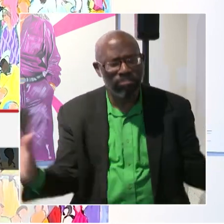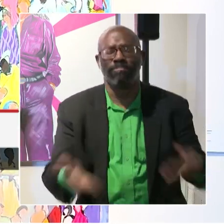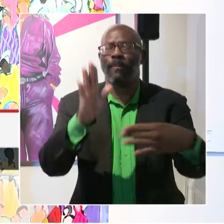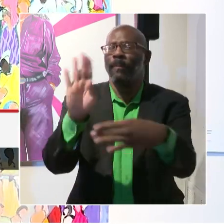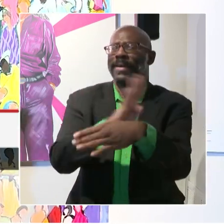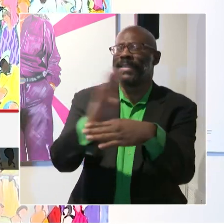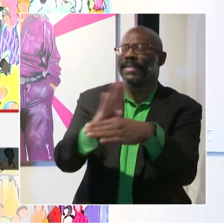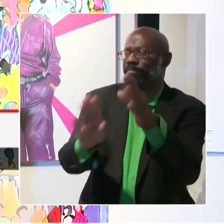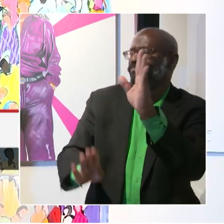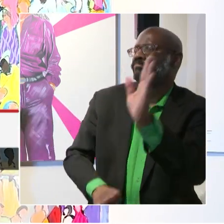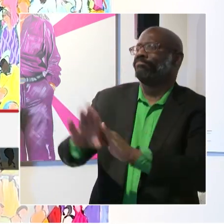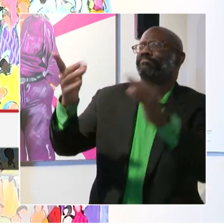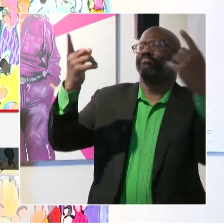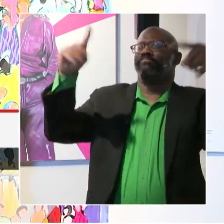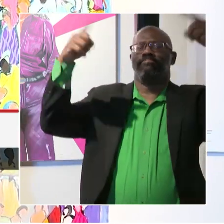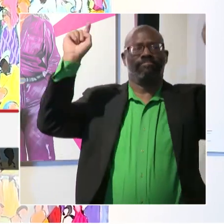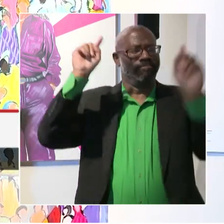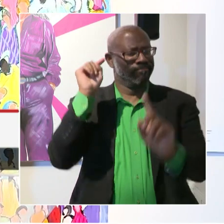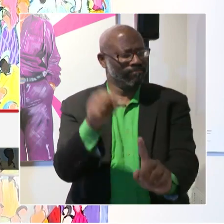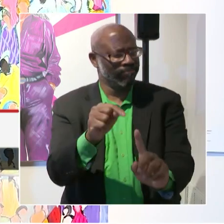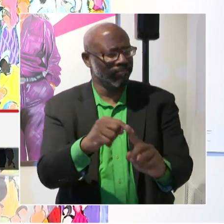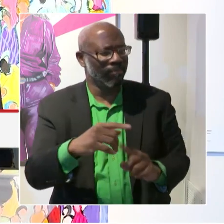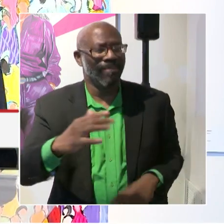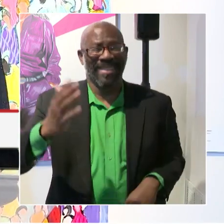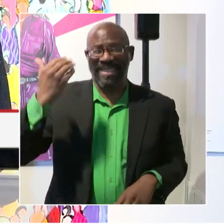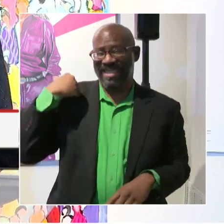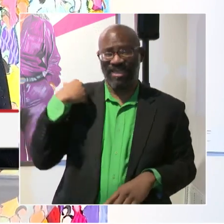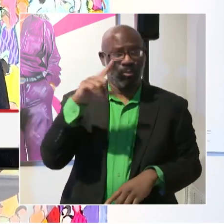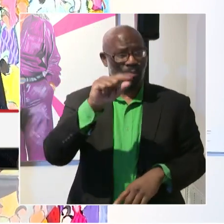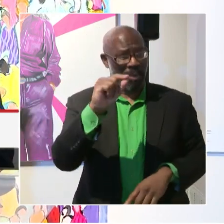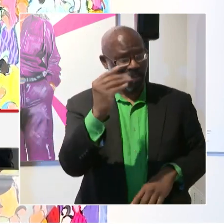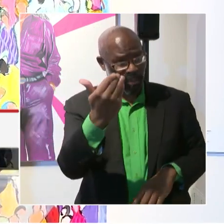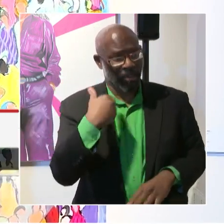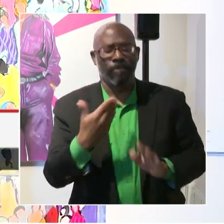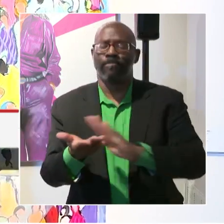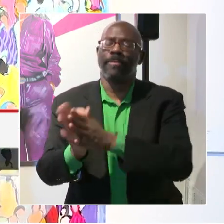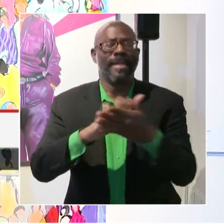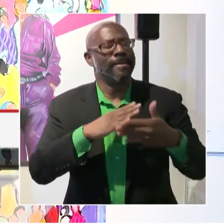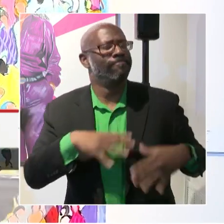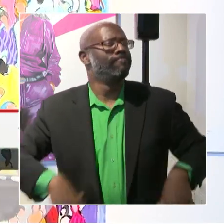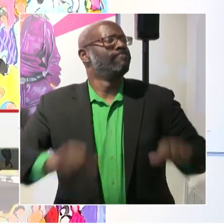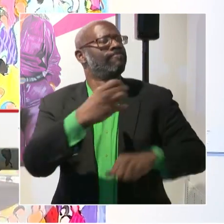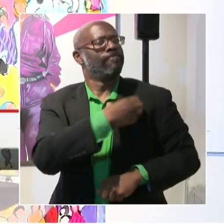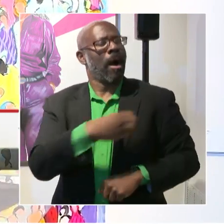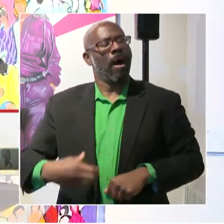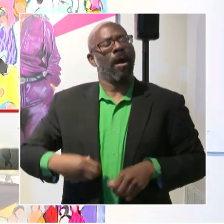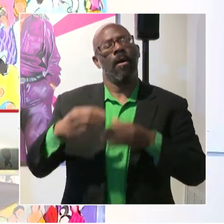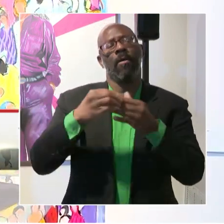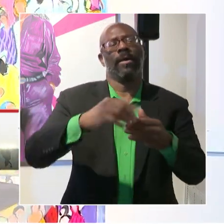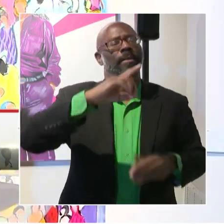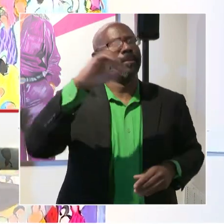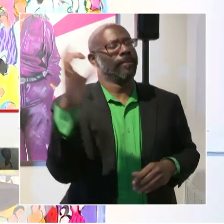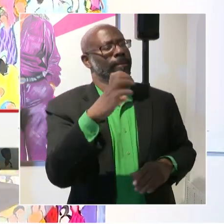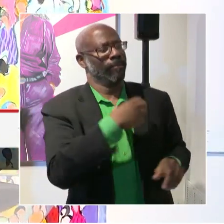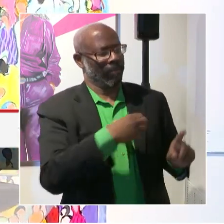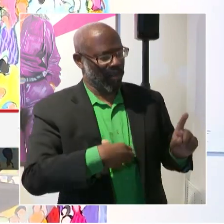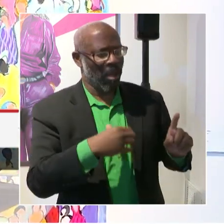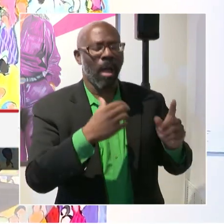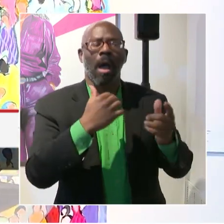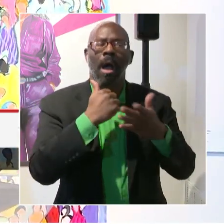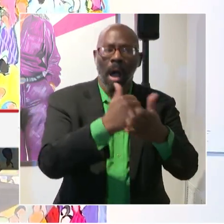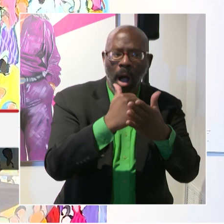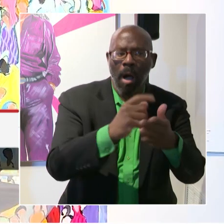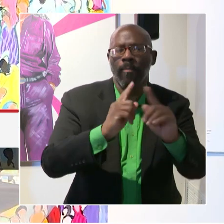mayor in 2015, I'm proud that through our Great Streets Retail, locally made manufacturing, and